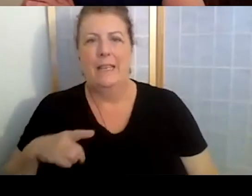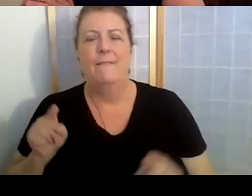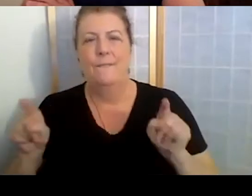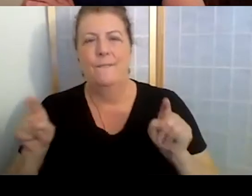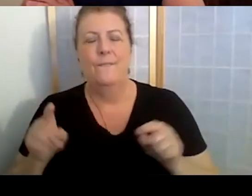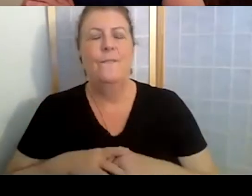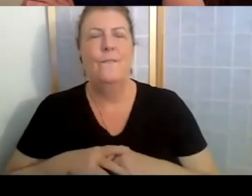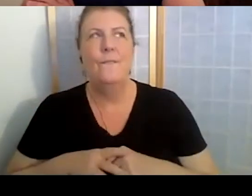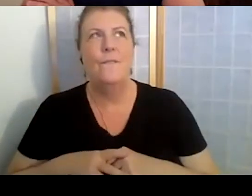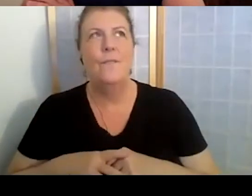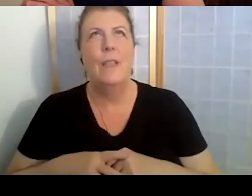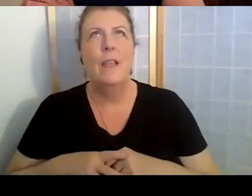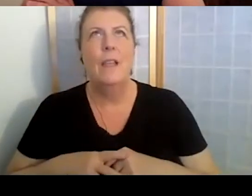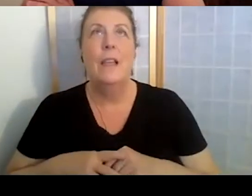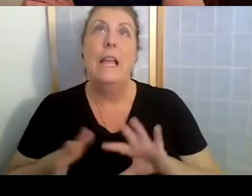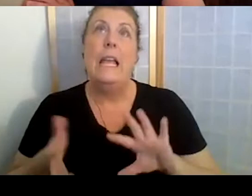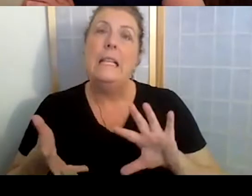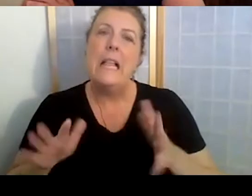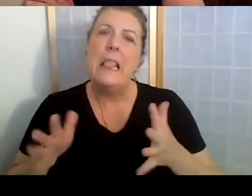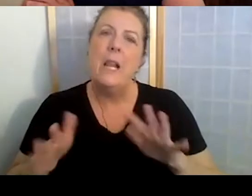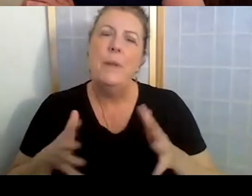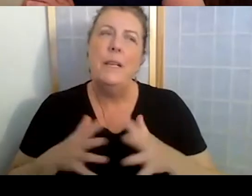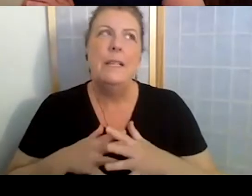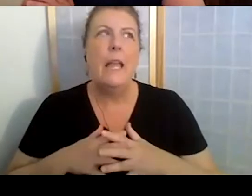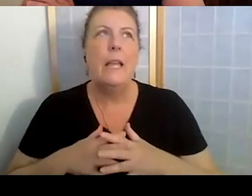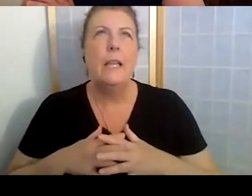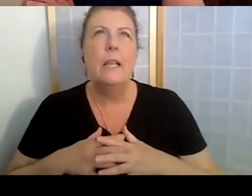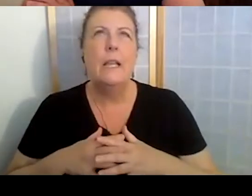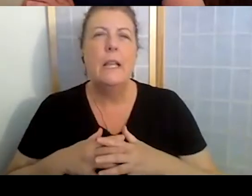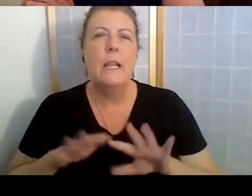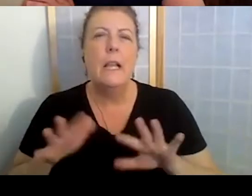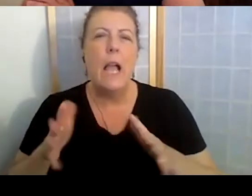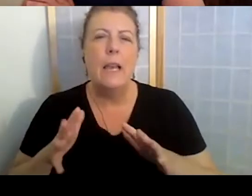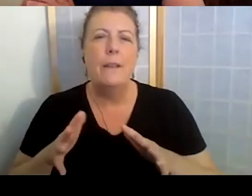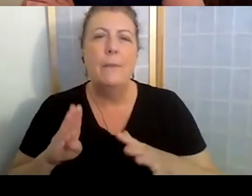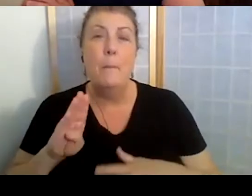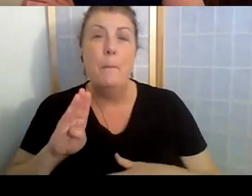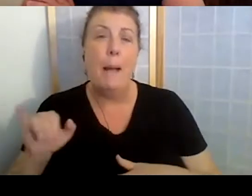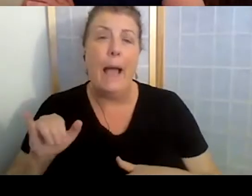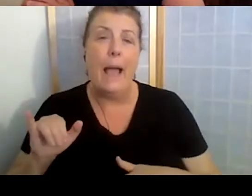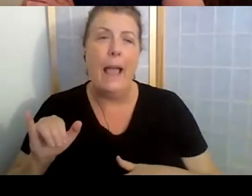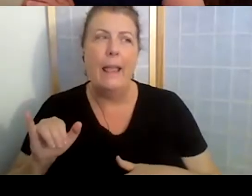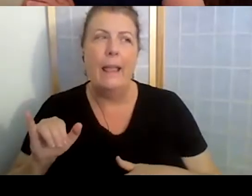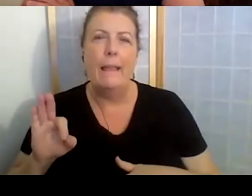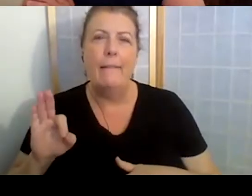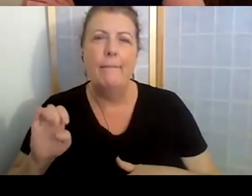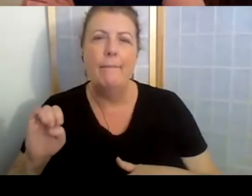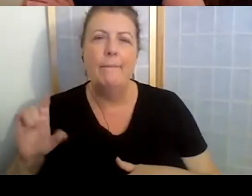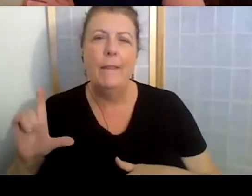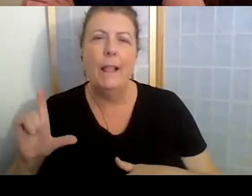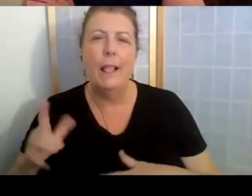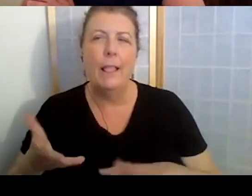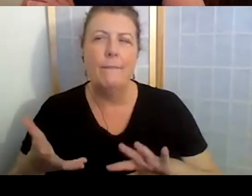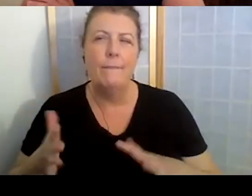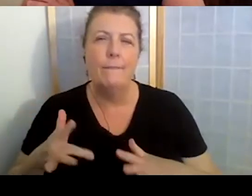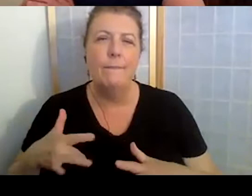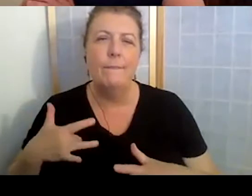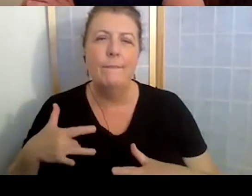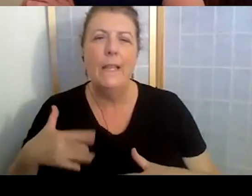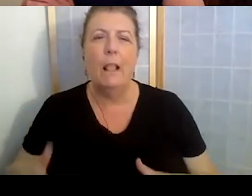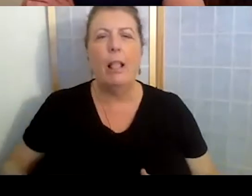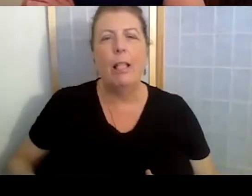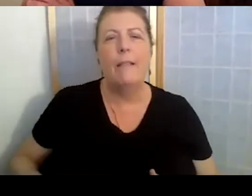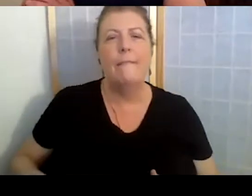you know, it's a little bit kind of like by feel, honestly, aside from the ones that you absolutely need to tell the story